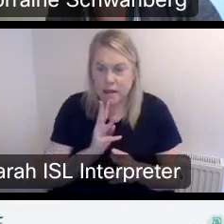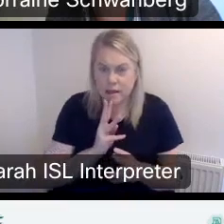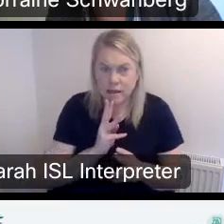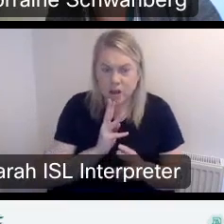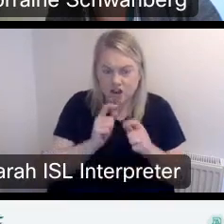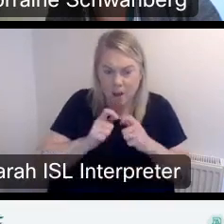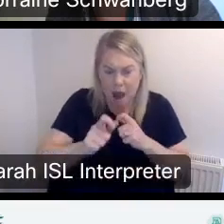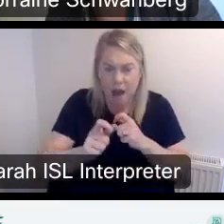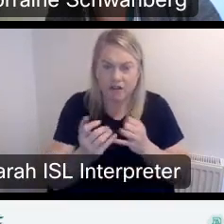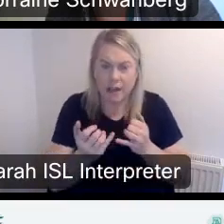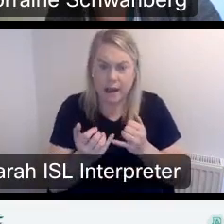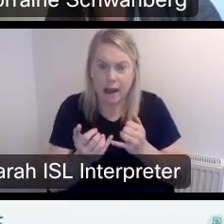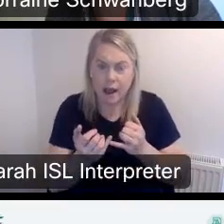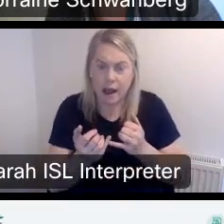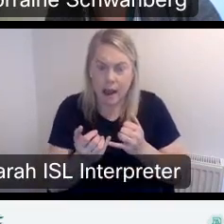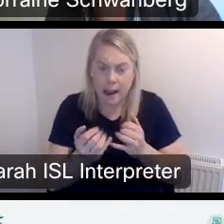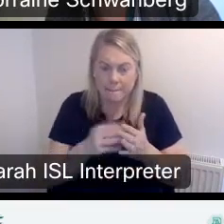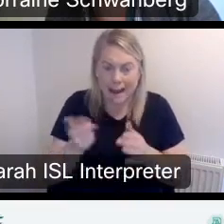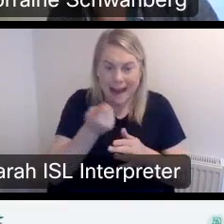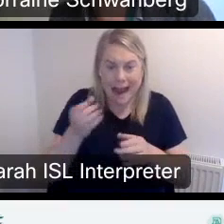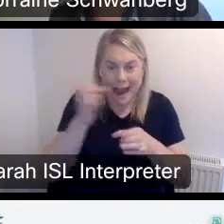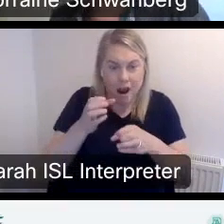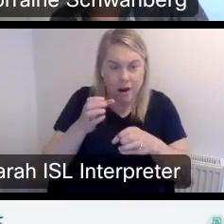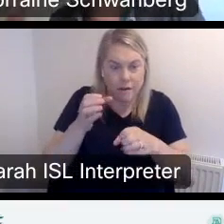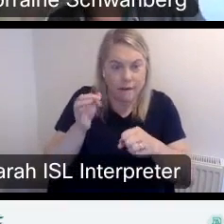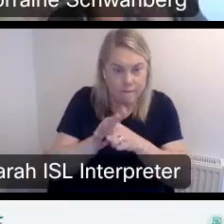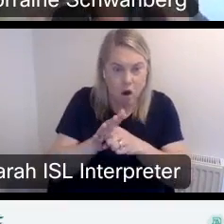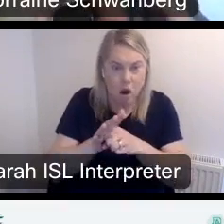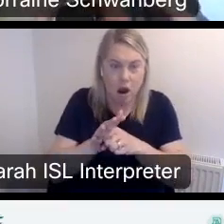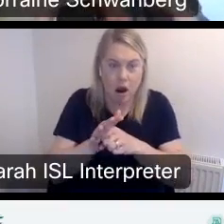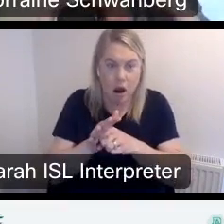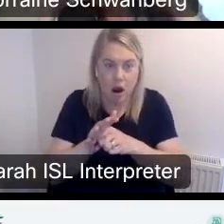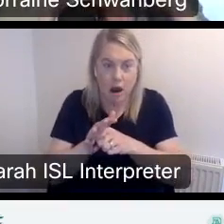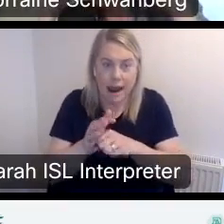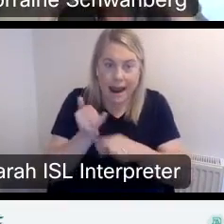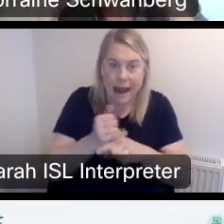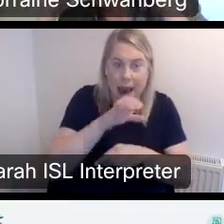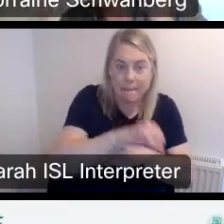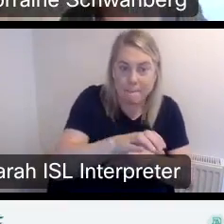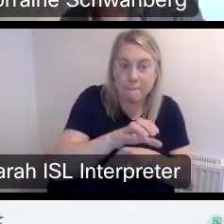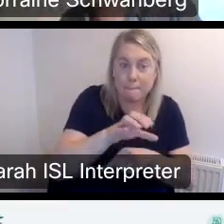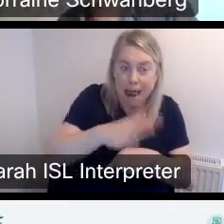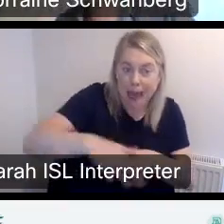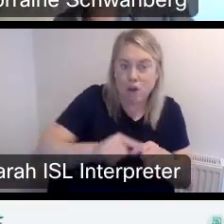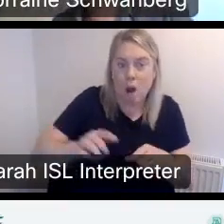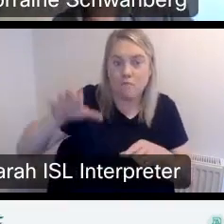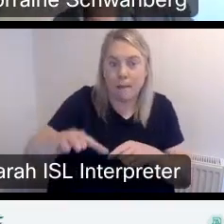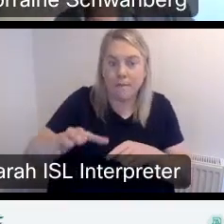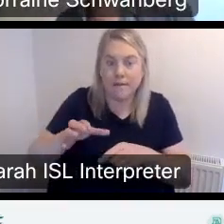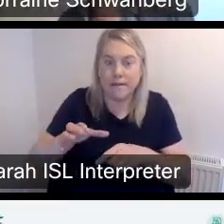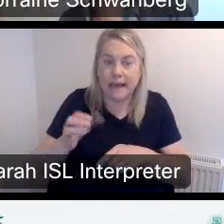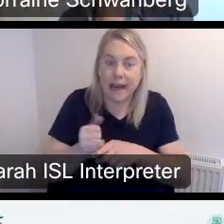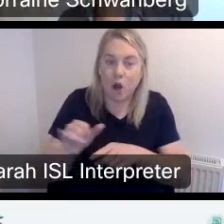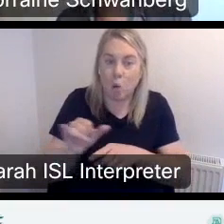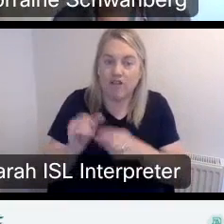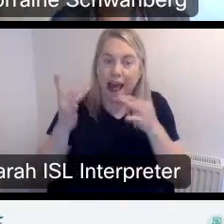a place or premises in which a health service provider provides a health service. And the query is related to what